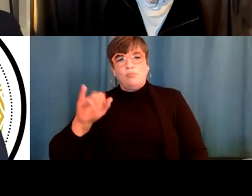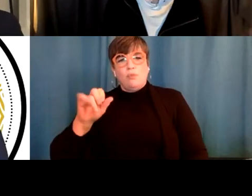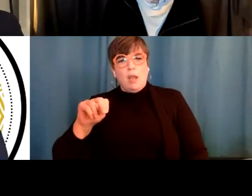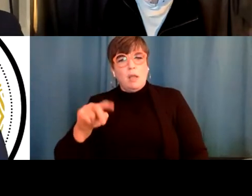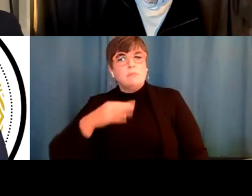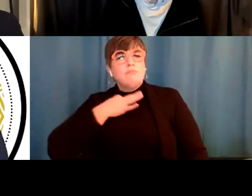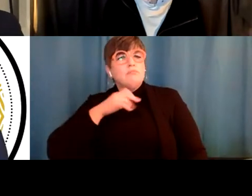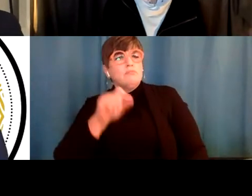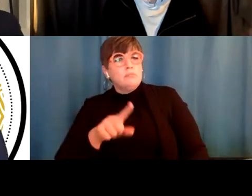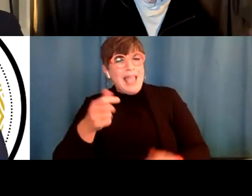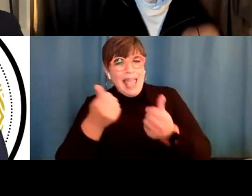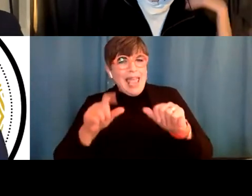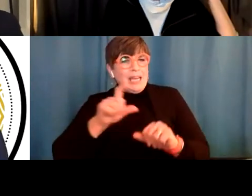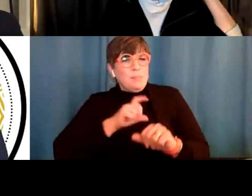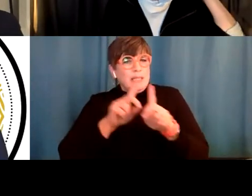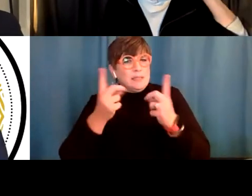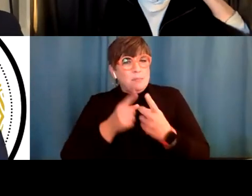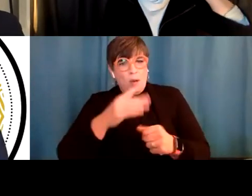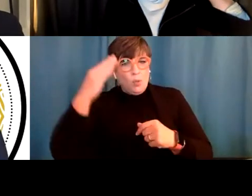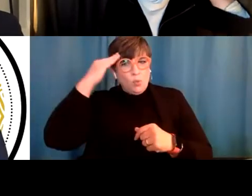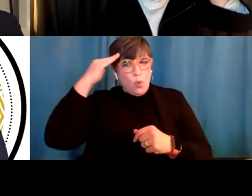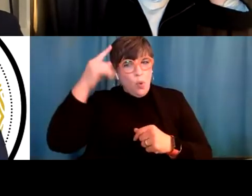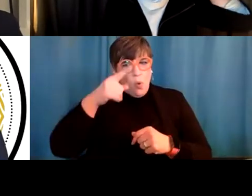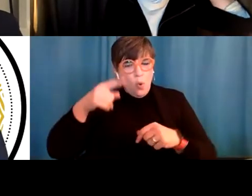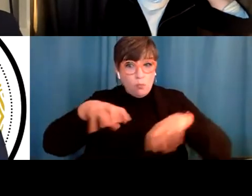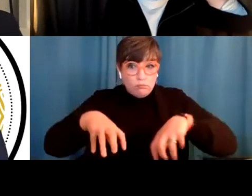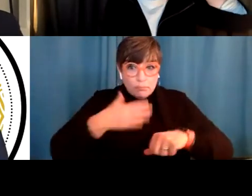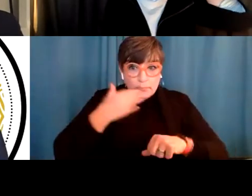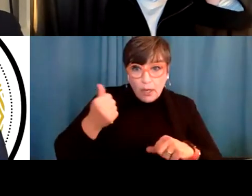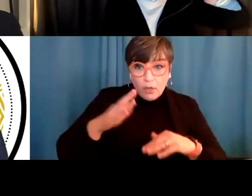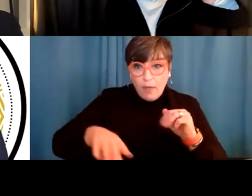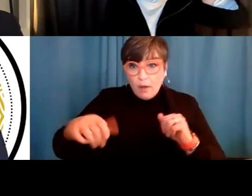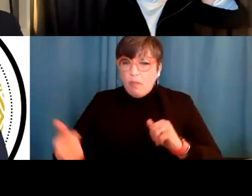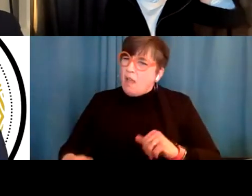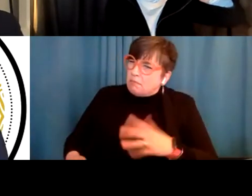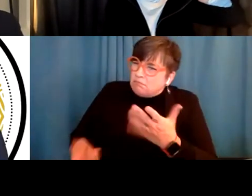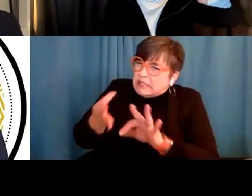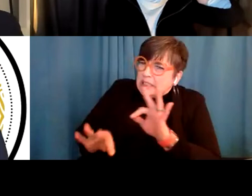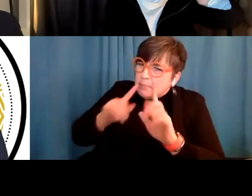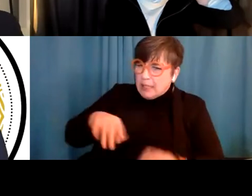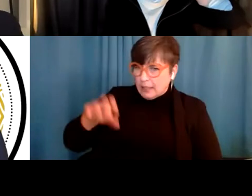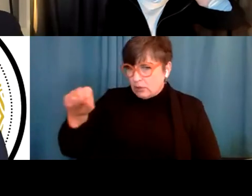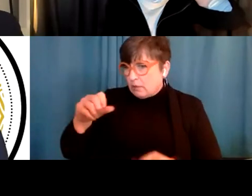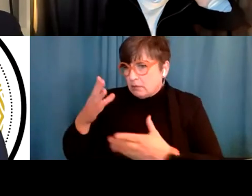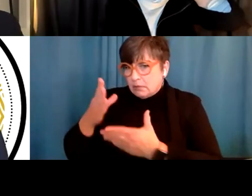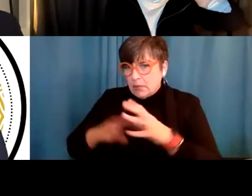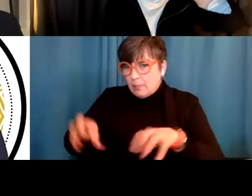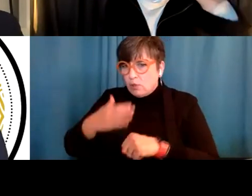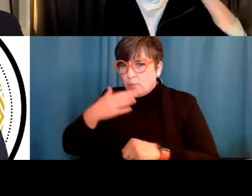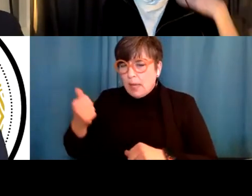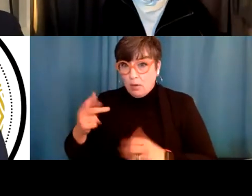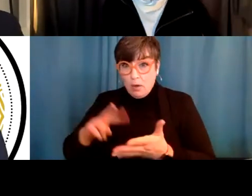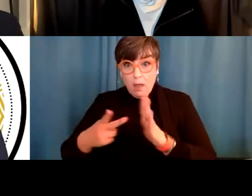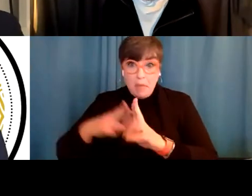than others? Yeah, I think the simple answer would be yes, some do a better job than others, but again, that doesn't mean that they